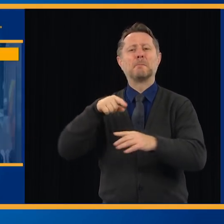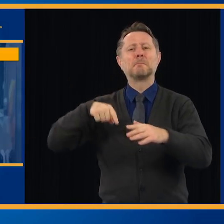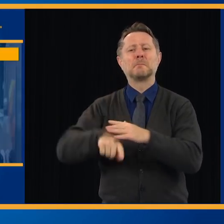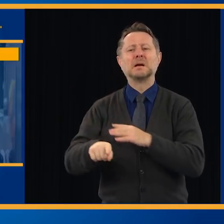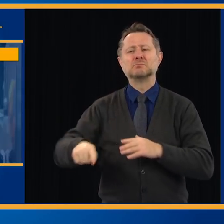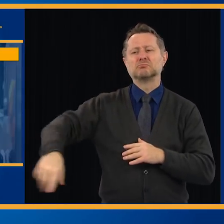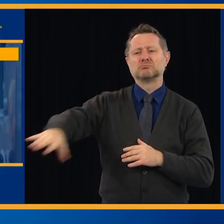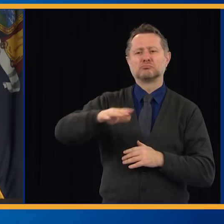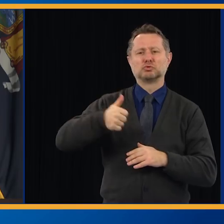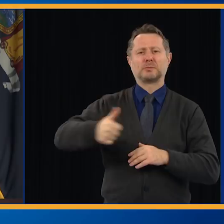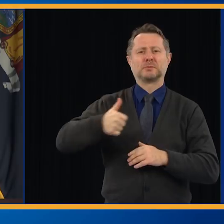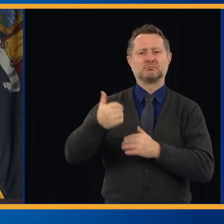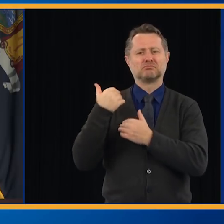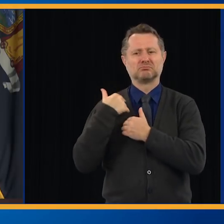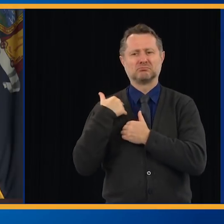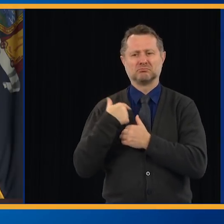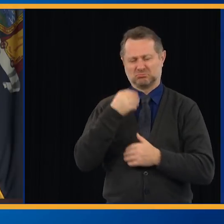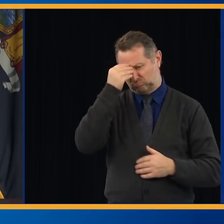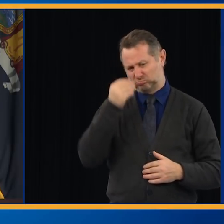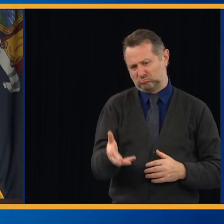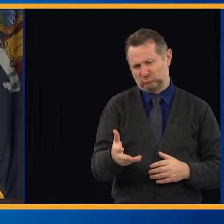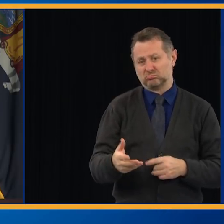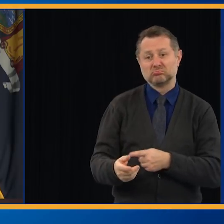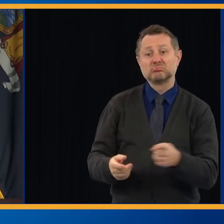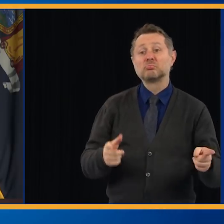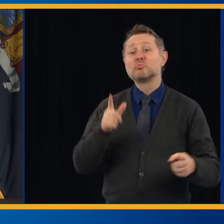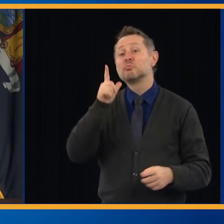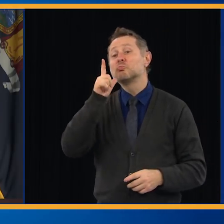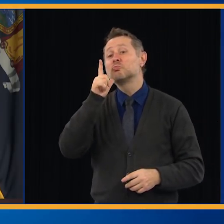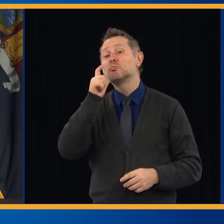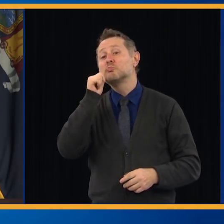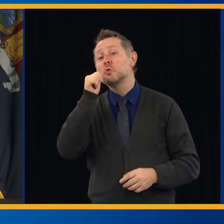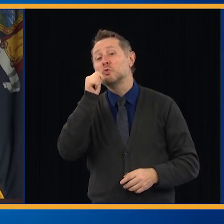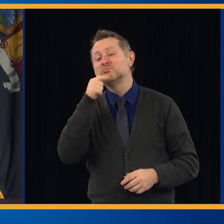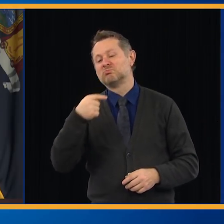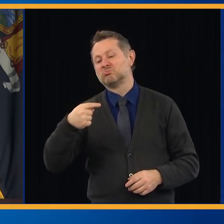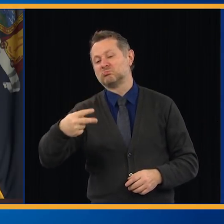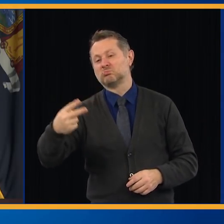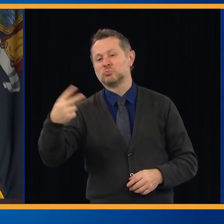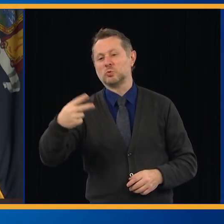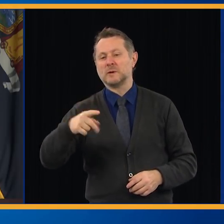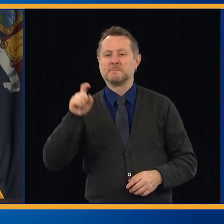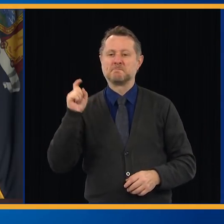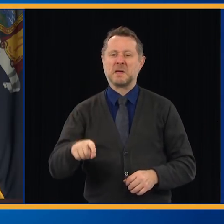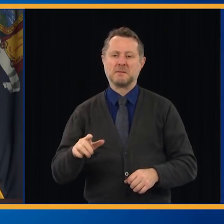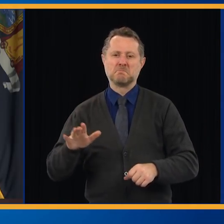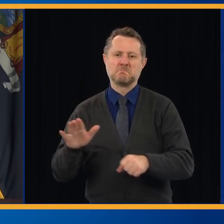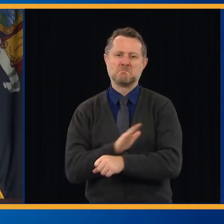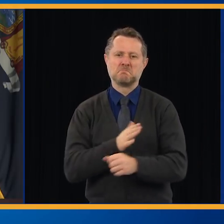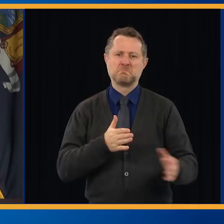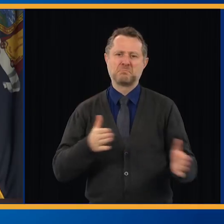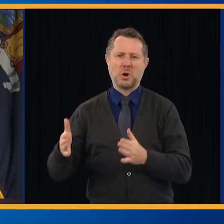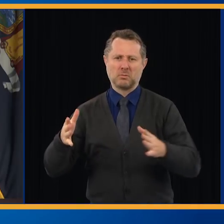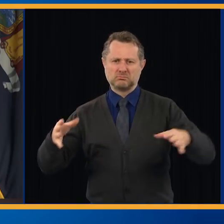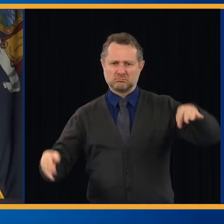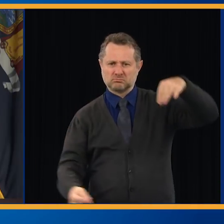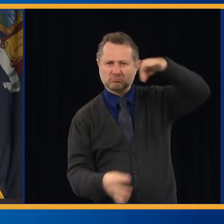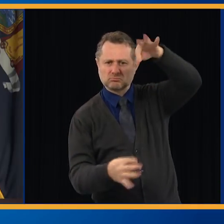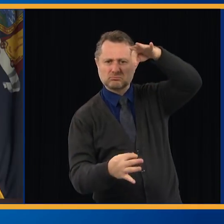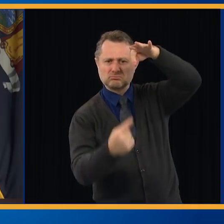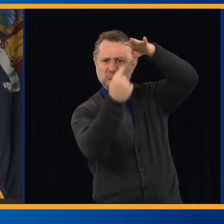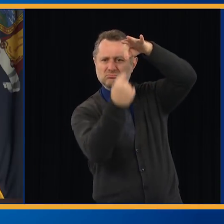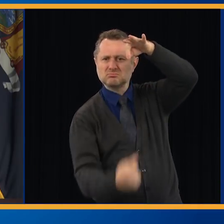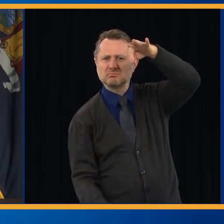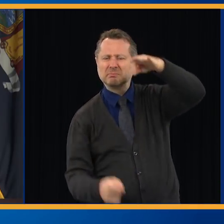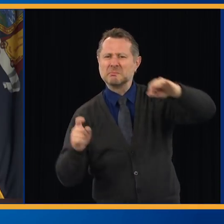means tomorrow, I want a full plan. How do we disinfect every